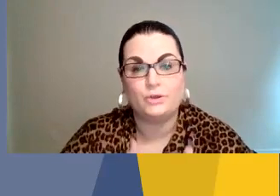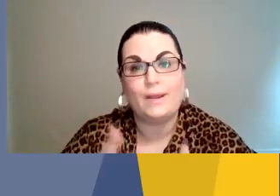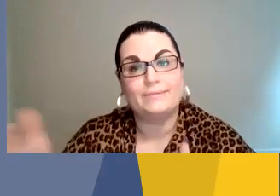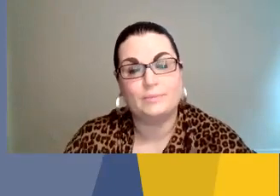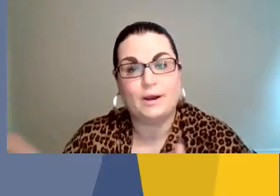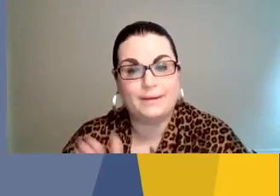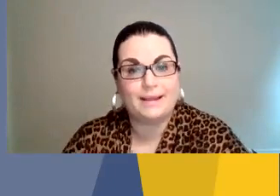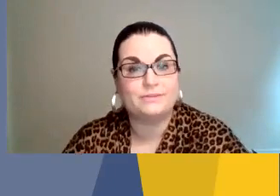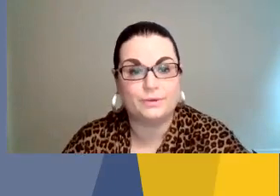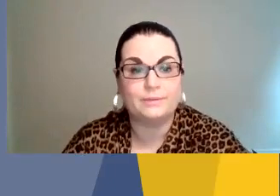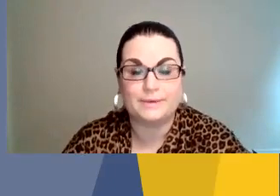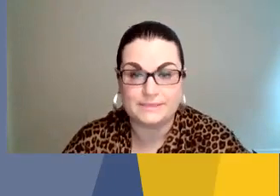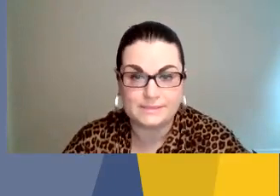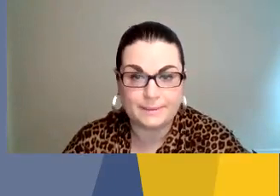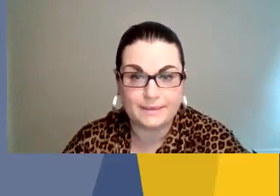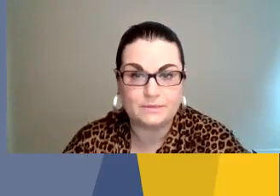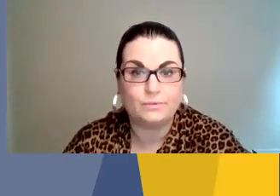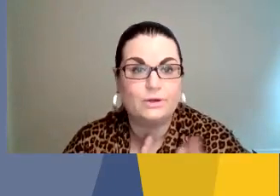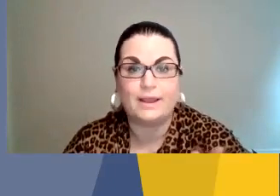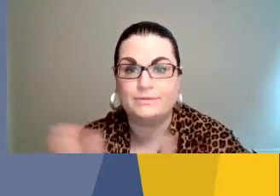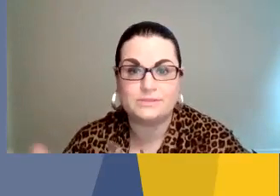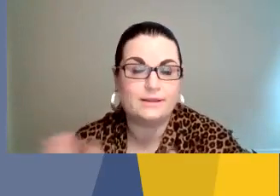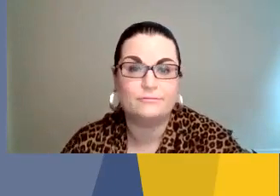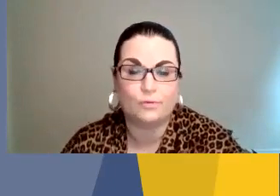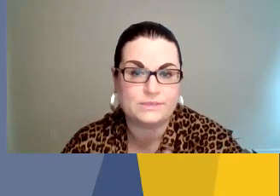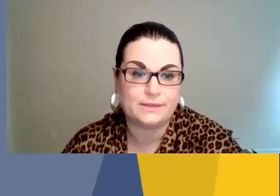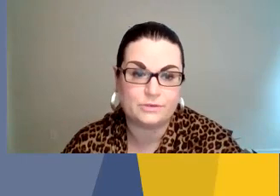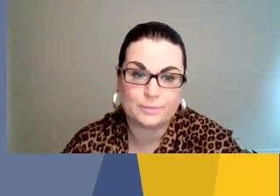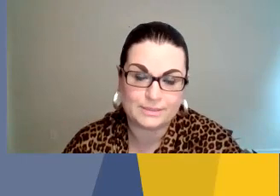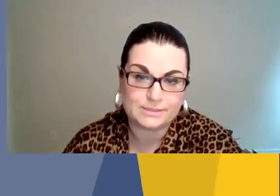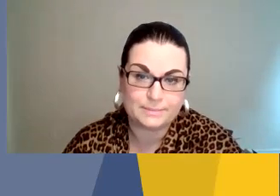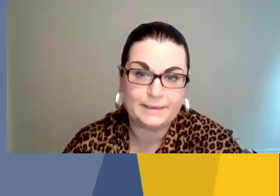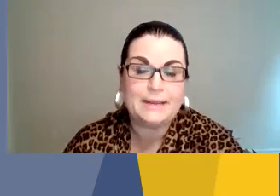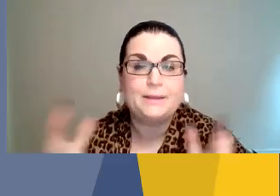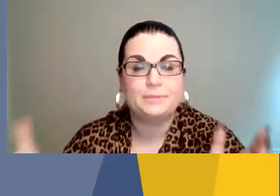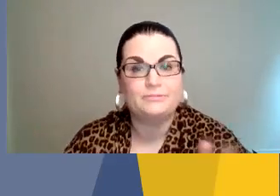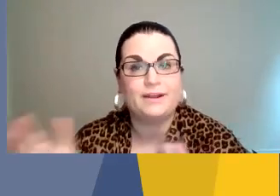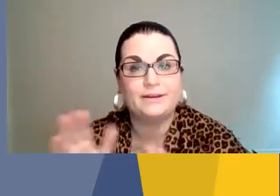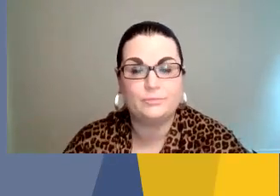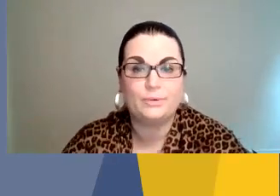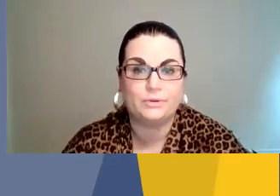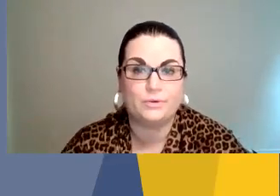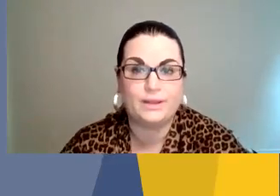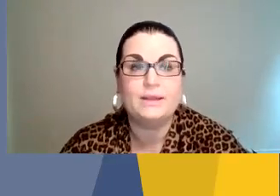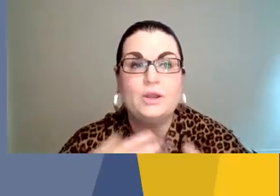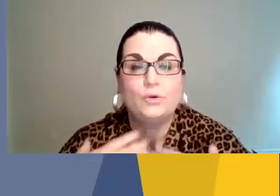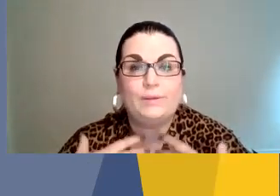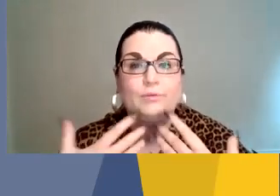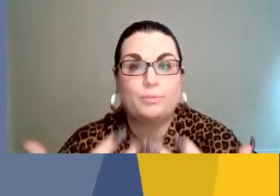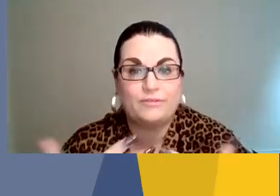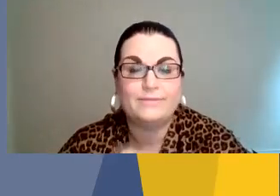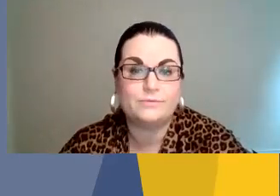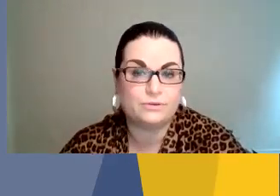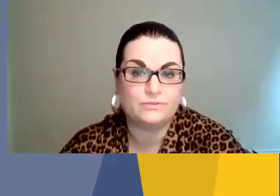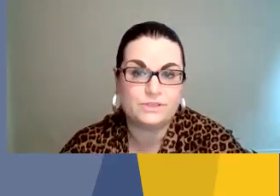So you and the department have to agree to participate. Neither side can force the other to participate, but provided you both agree, we